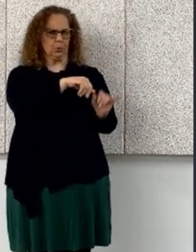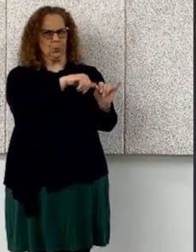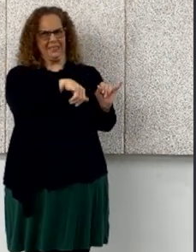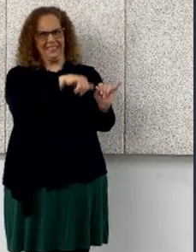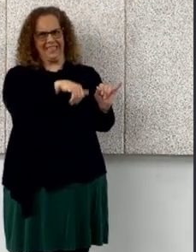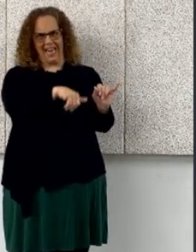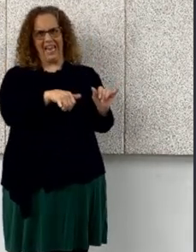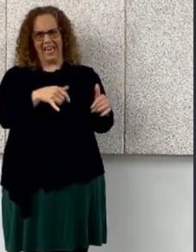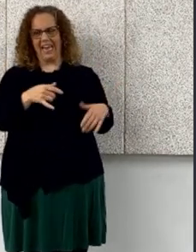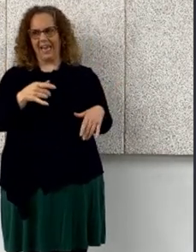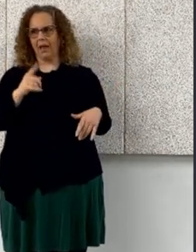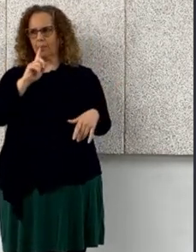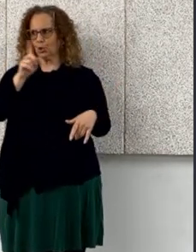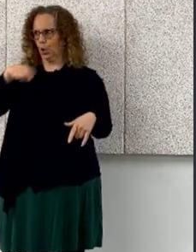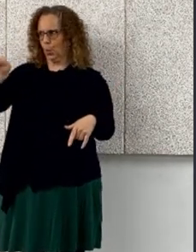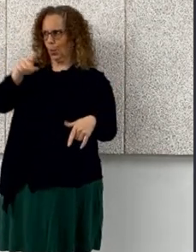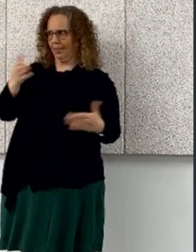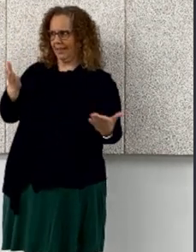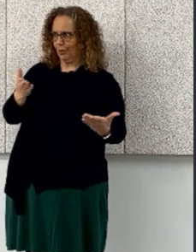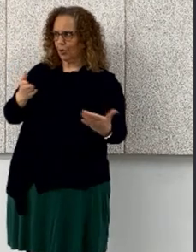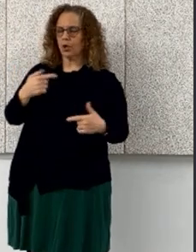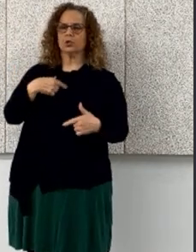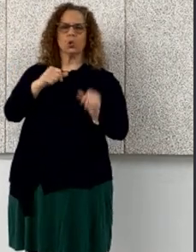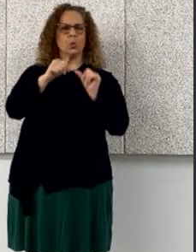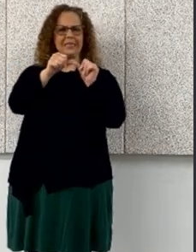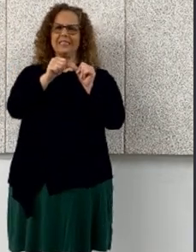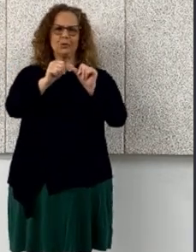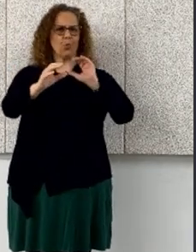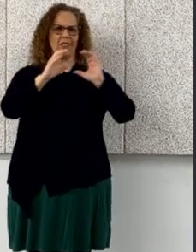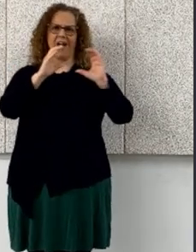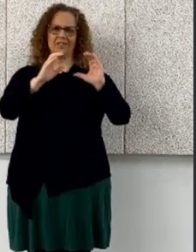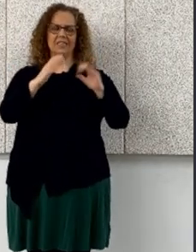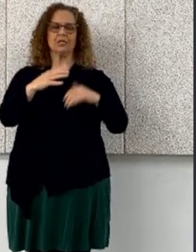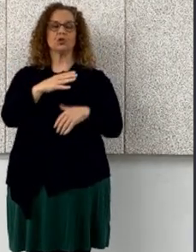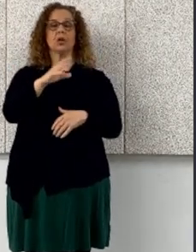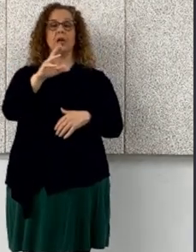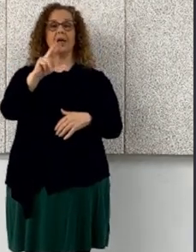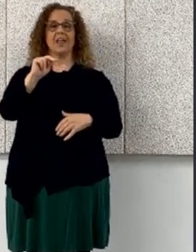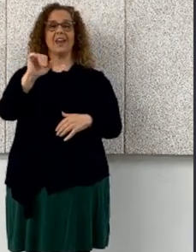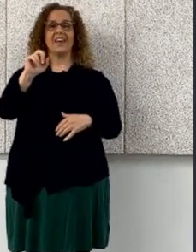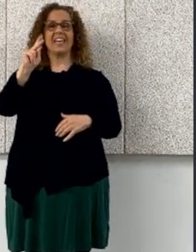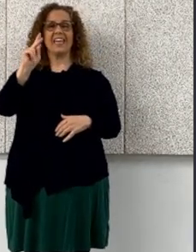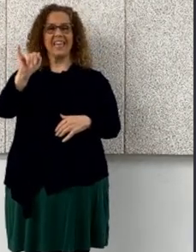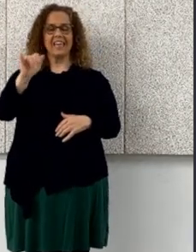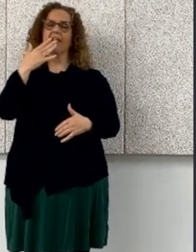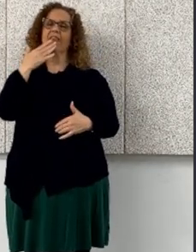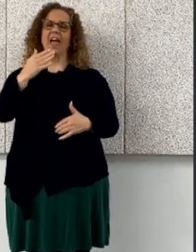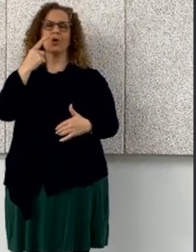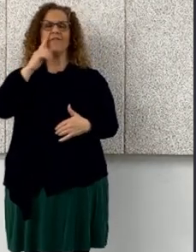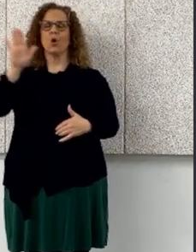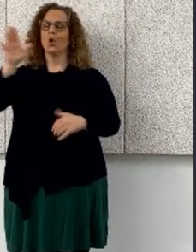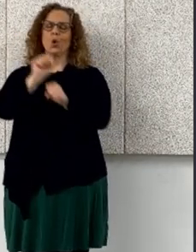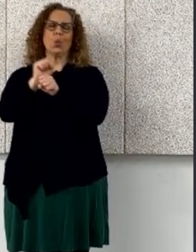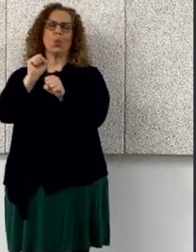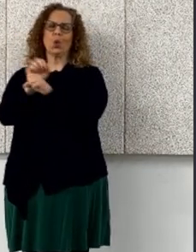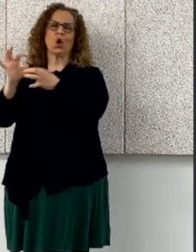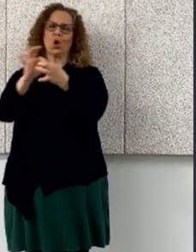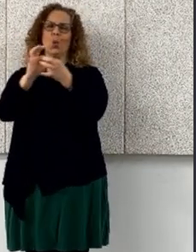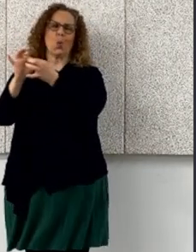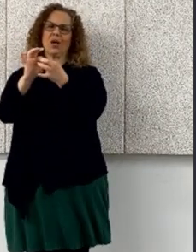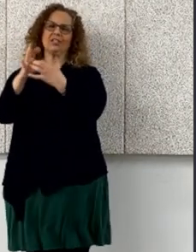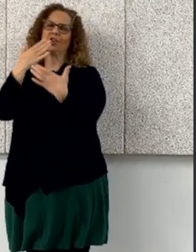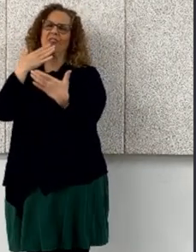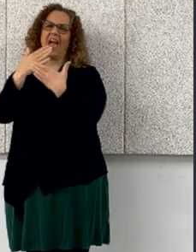certainly all of you will. So keep having this conversation, please, and thank you. Nikki, thank you so much for your steadfast coordination and care.